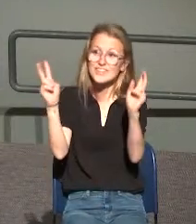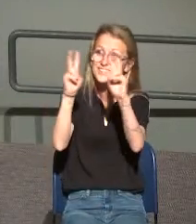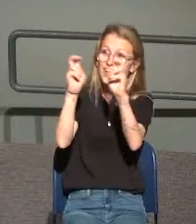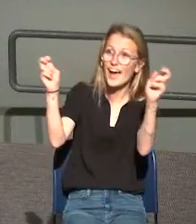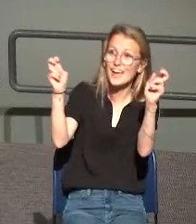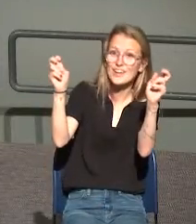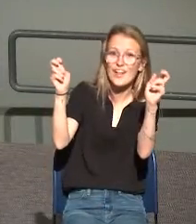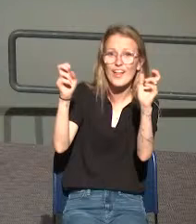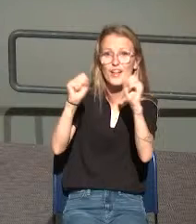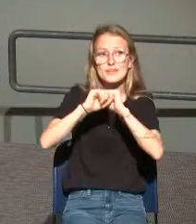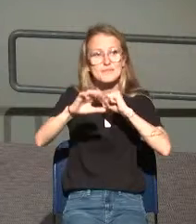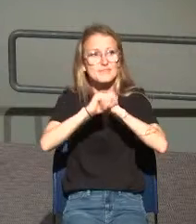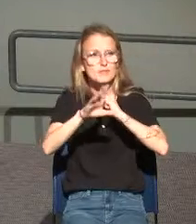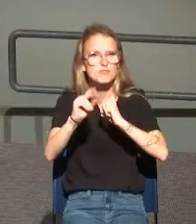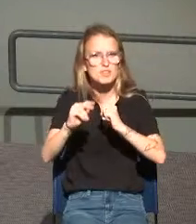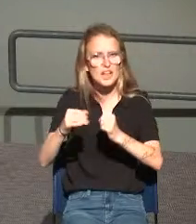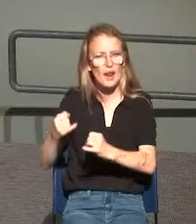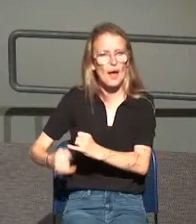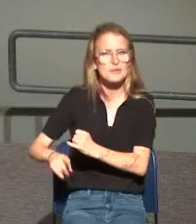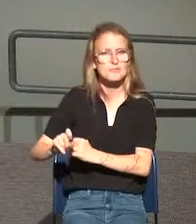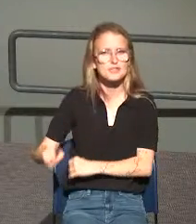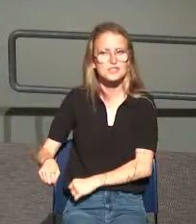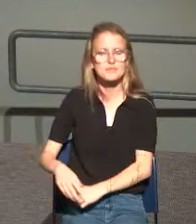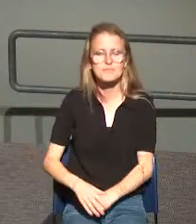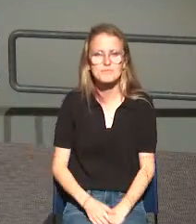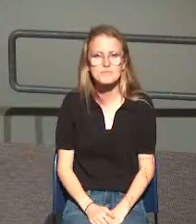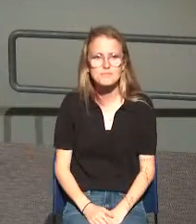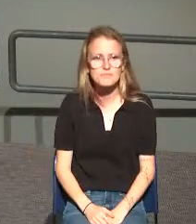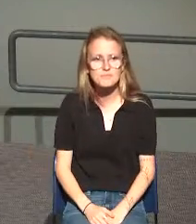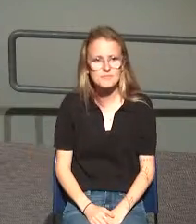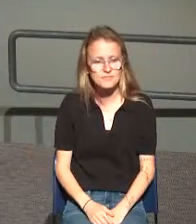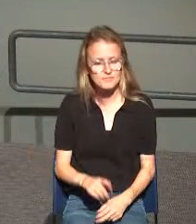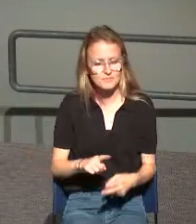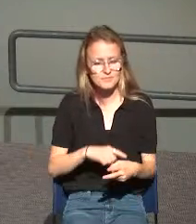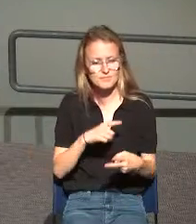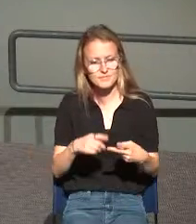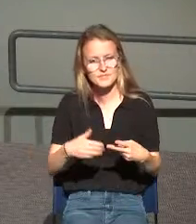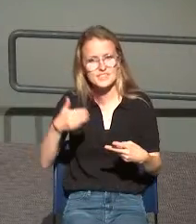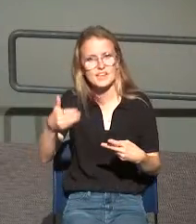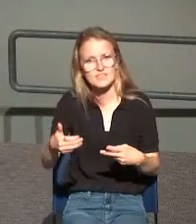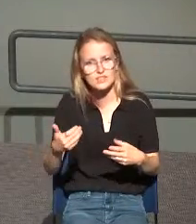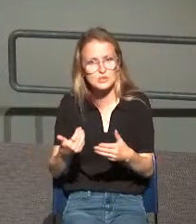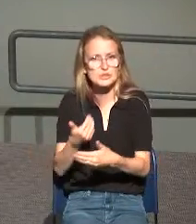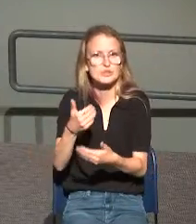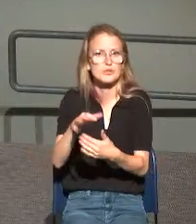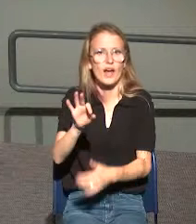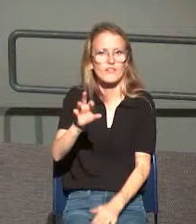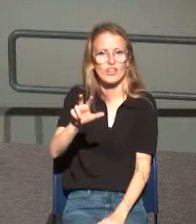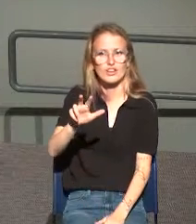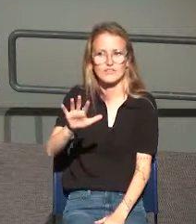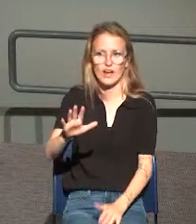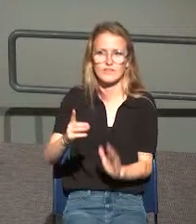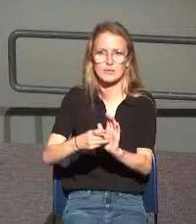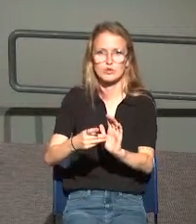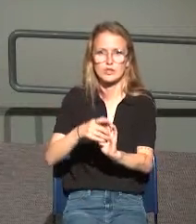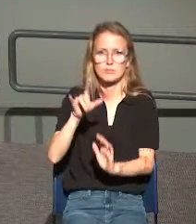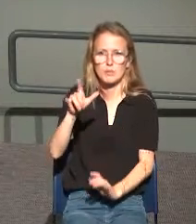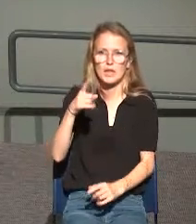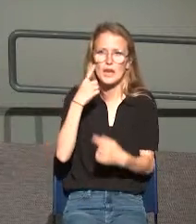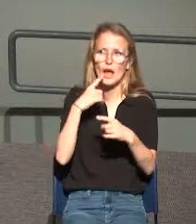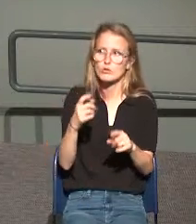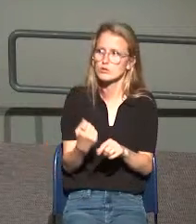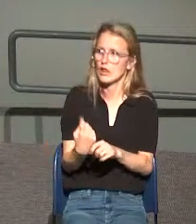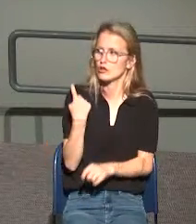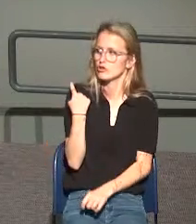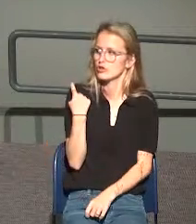at the bottom. And then this next go around, they have the new F-35 demonstration pilot that was announced, I think about a year ago